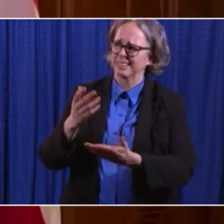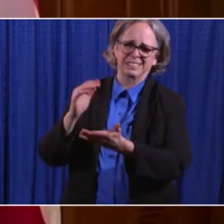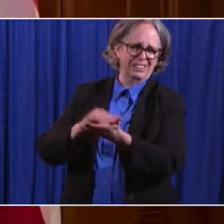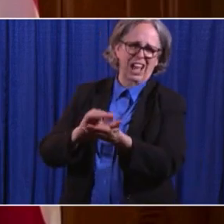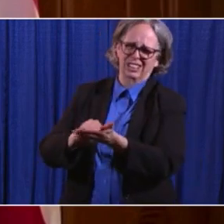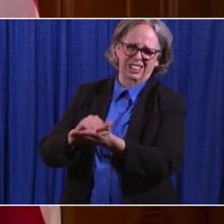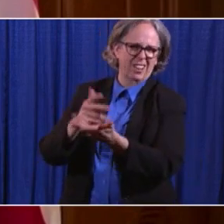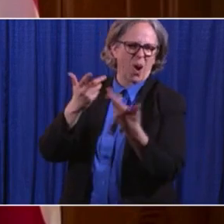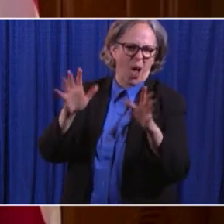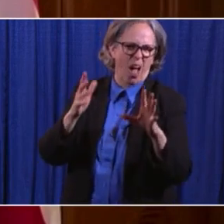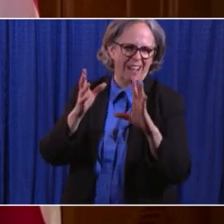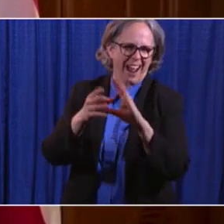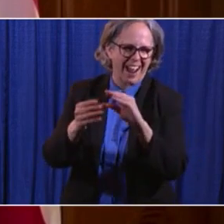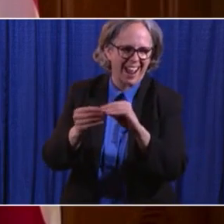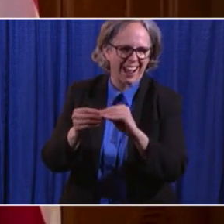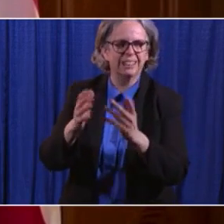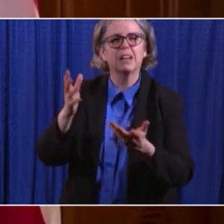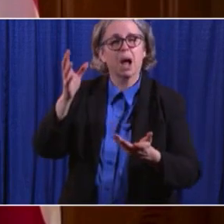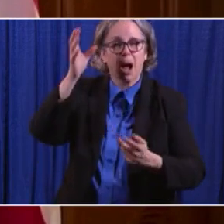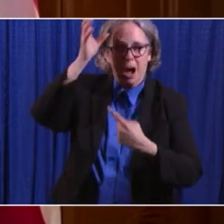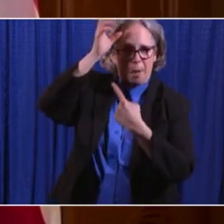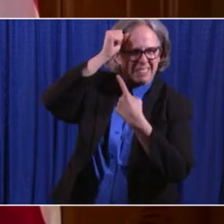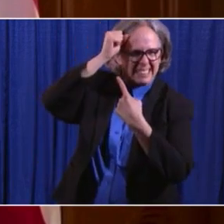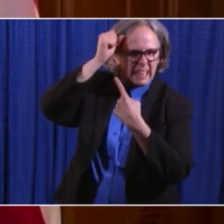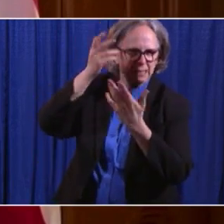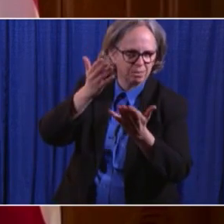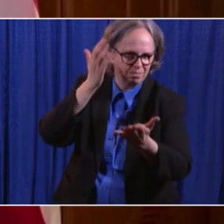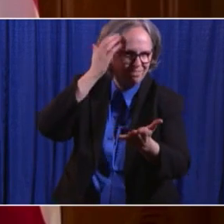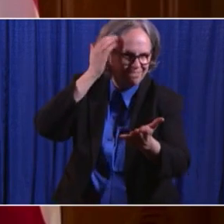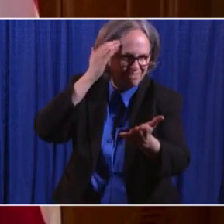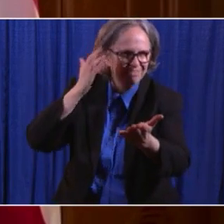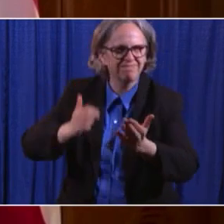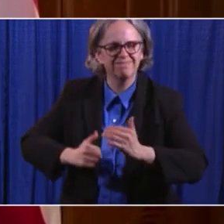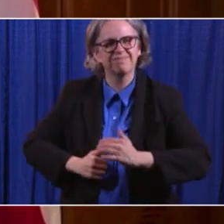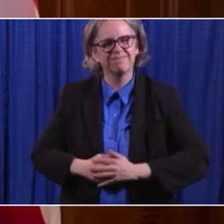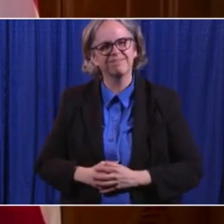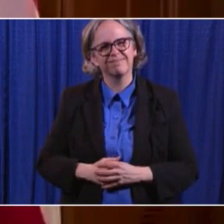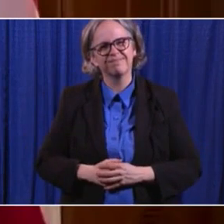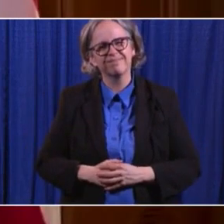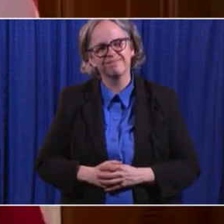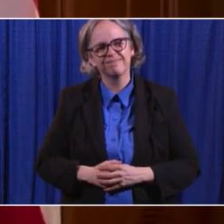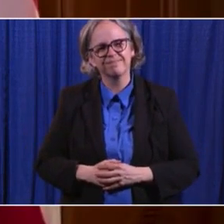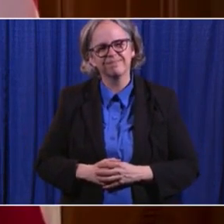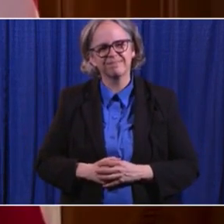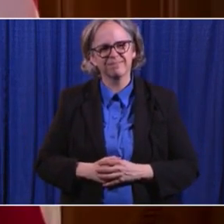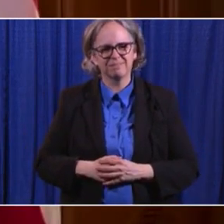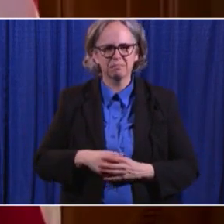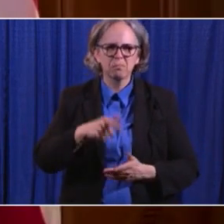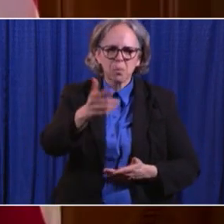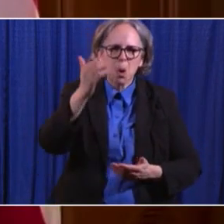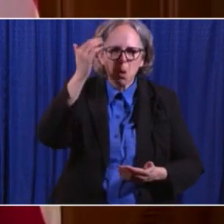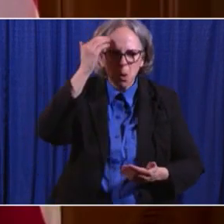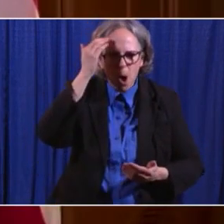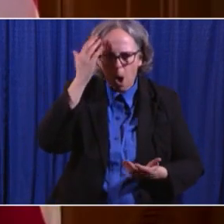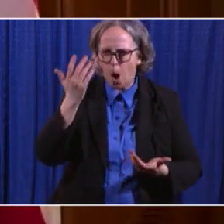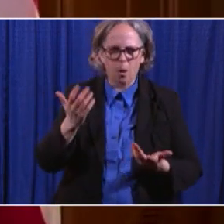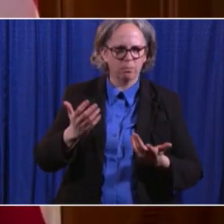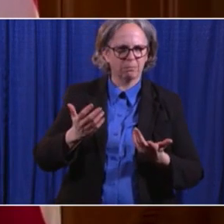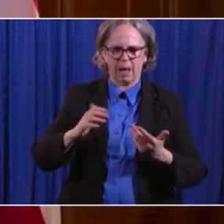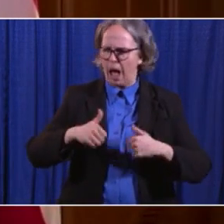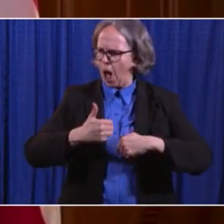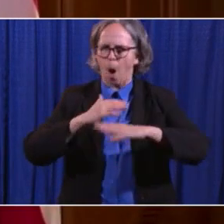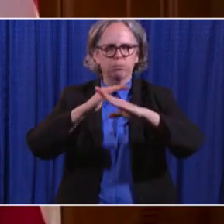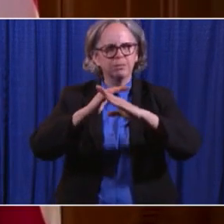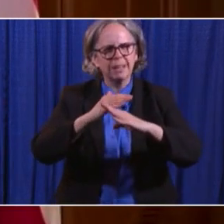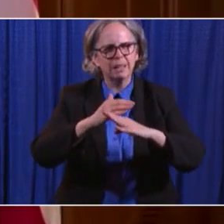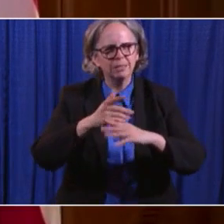and then as you apply it, just use common sense as you do that. Let me go back to the director